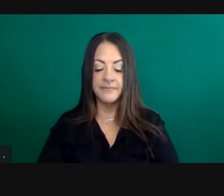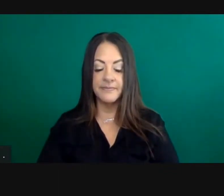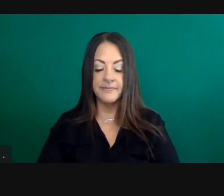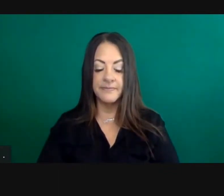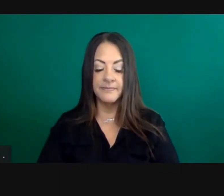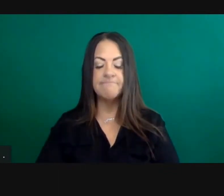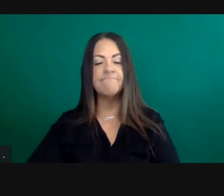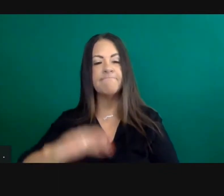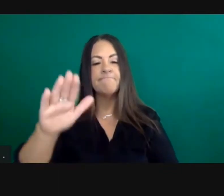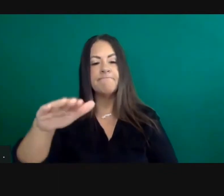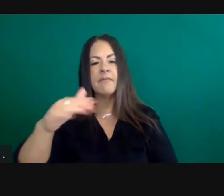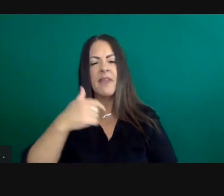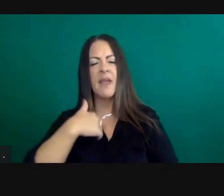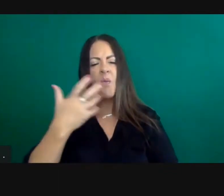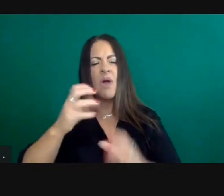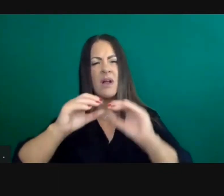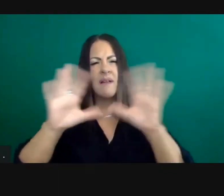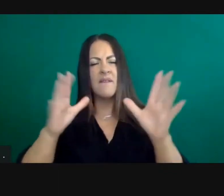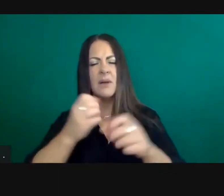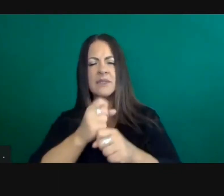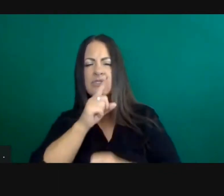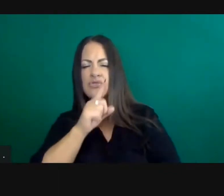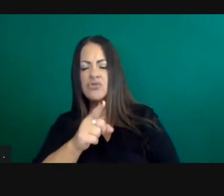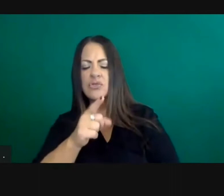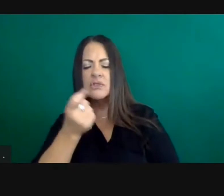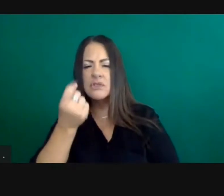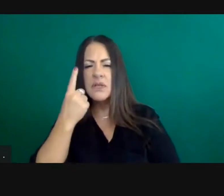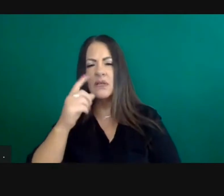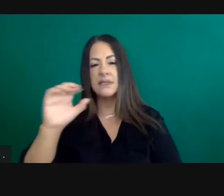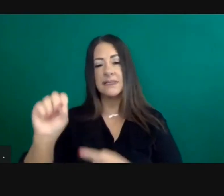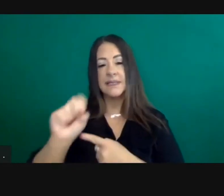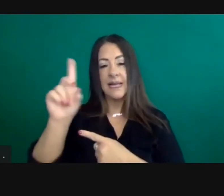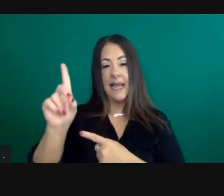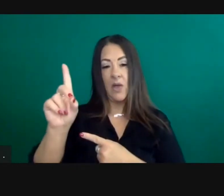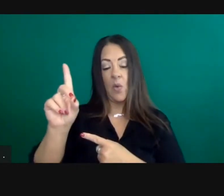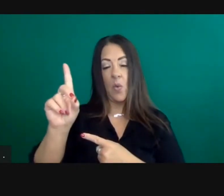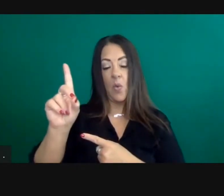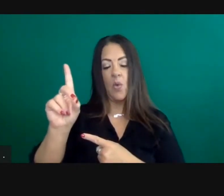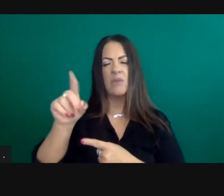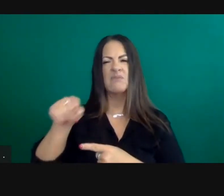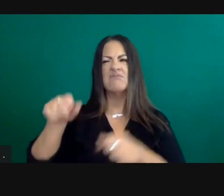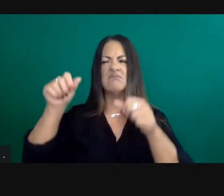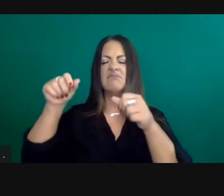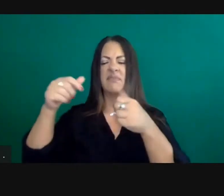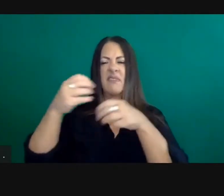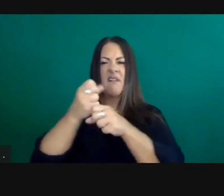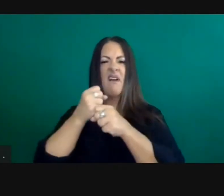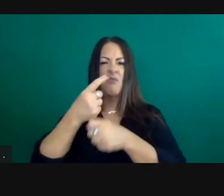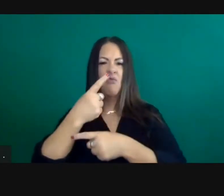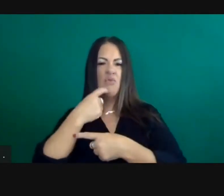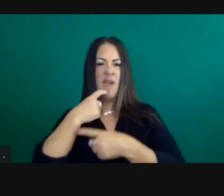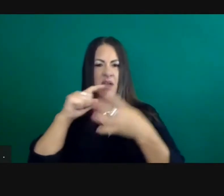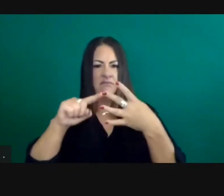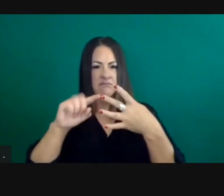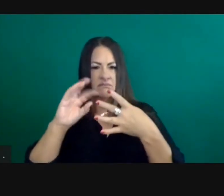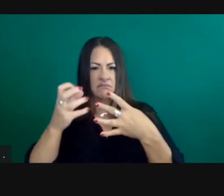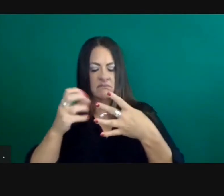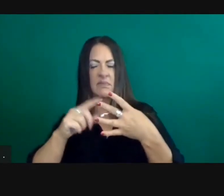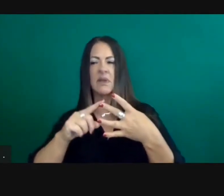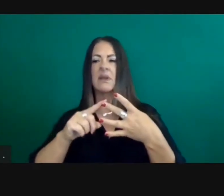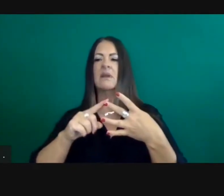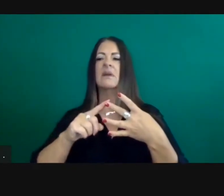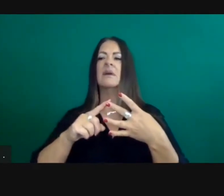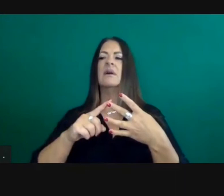Hi, I just wanted to clarify that San Diego, because it posted a red score this week, would technically need to